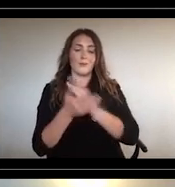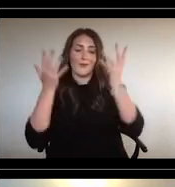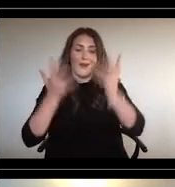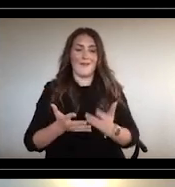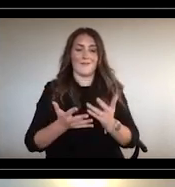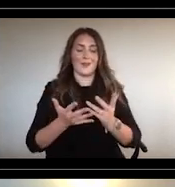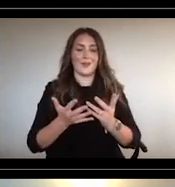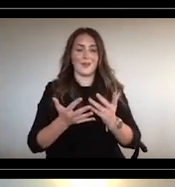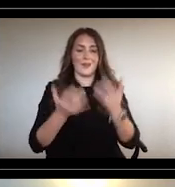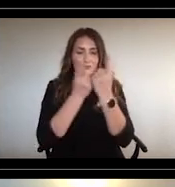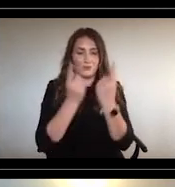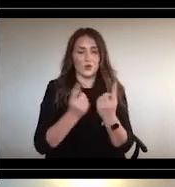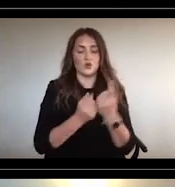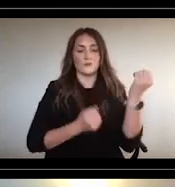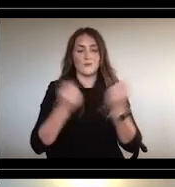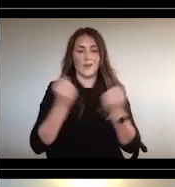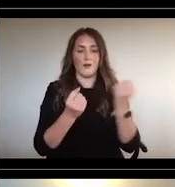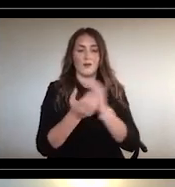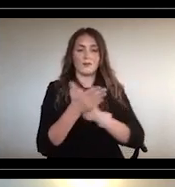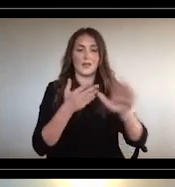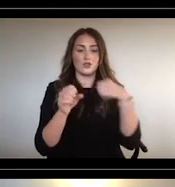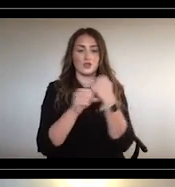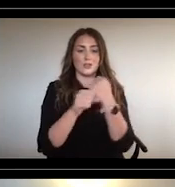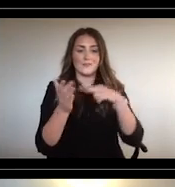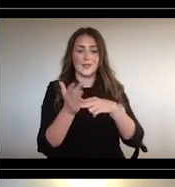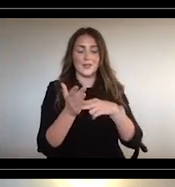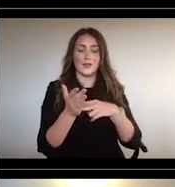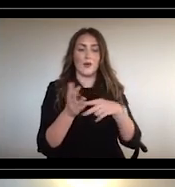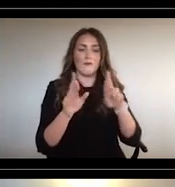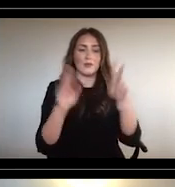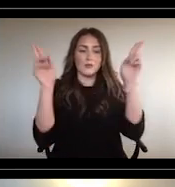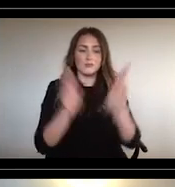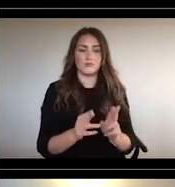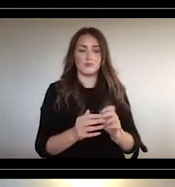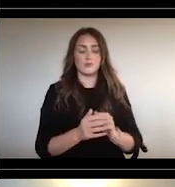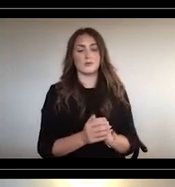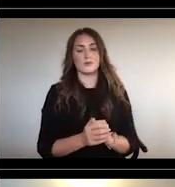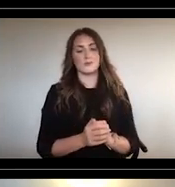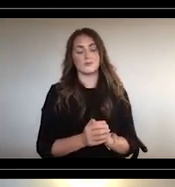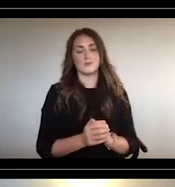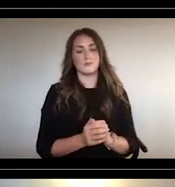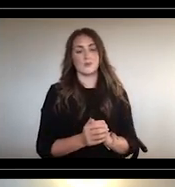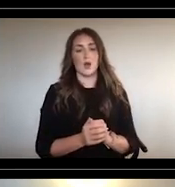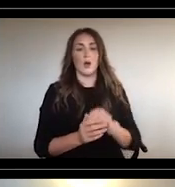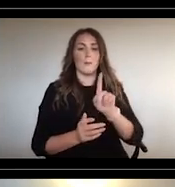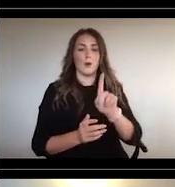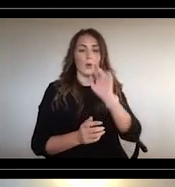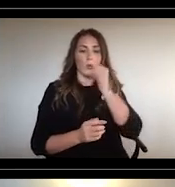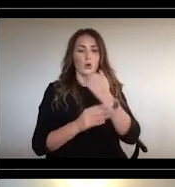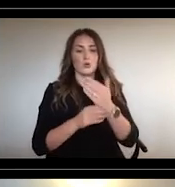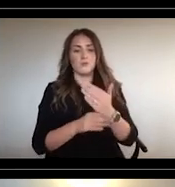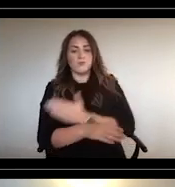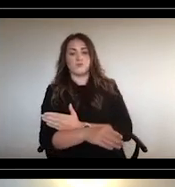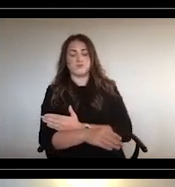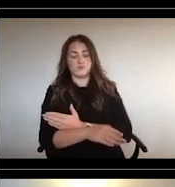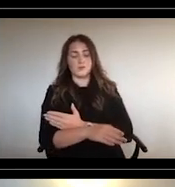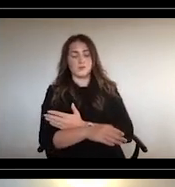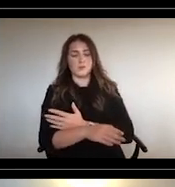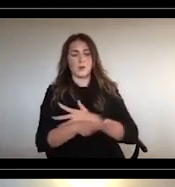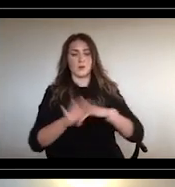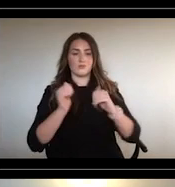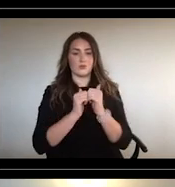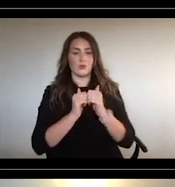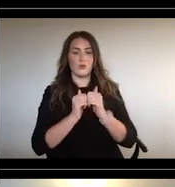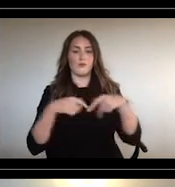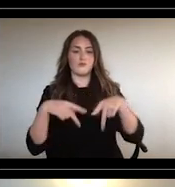And where closures are required, our contractors would plan any closures or traffic management with the relevant local